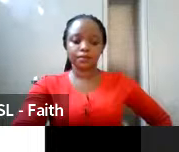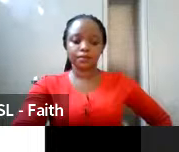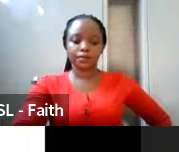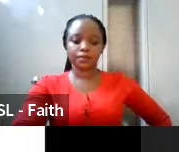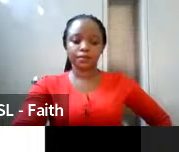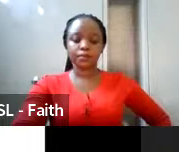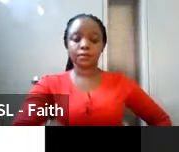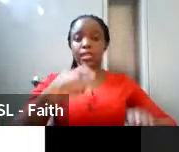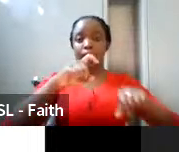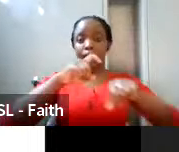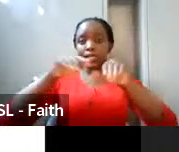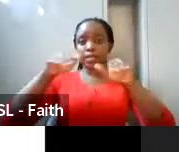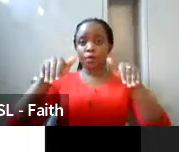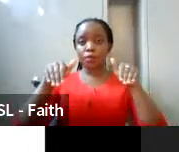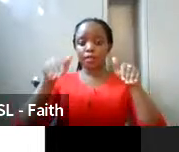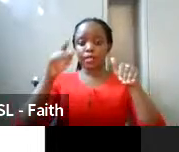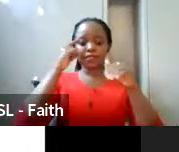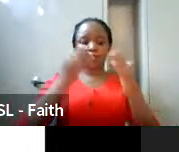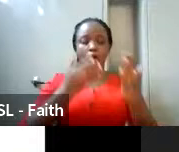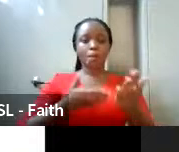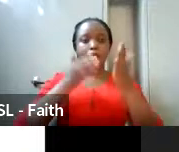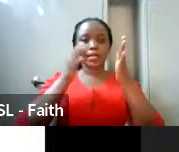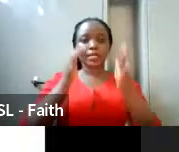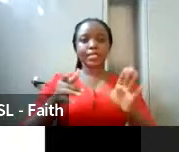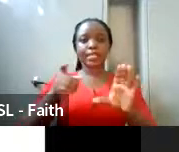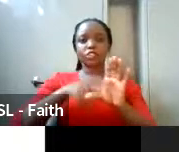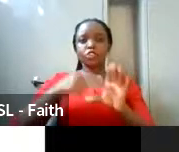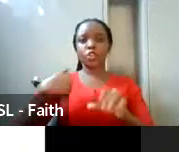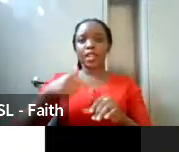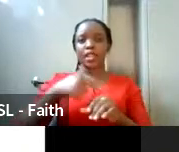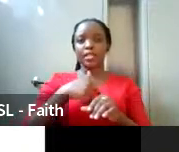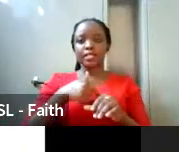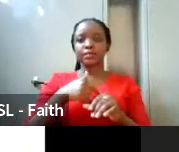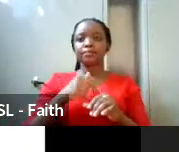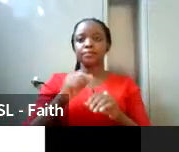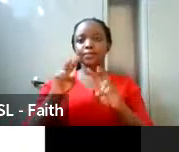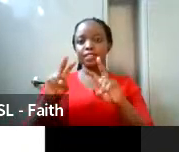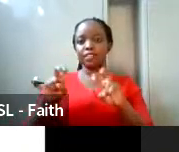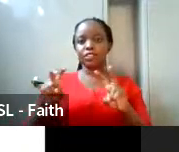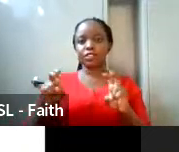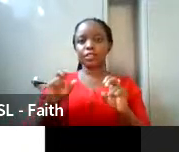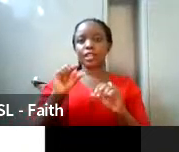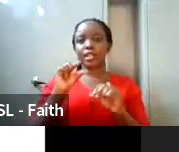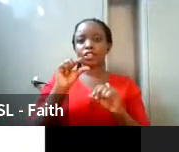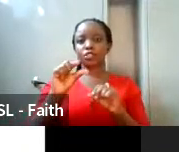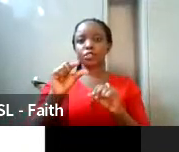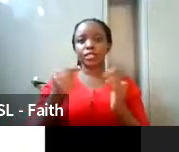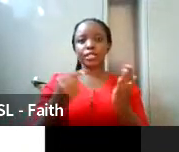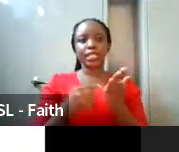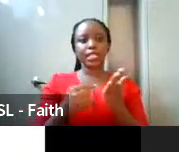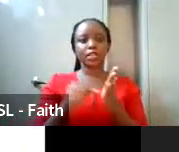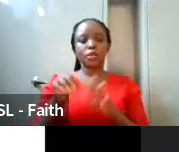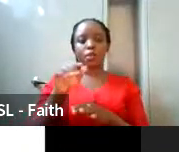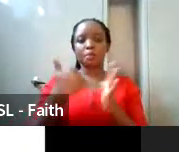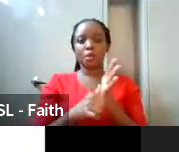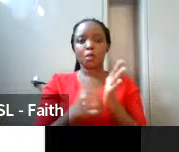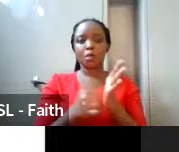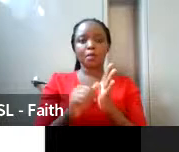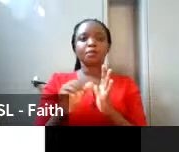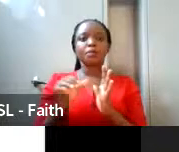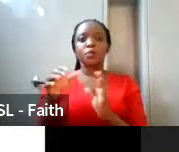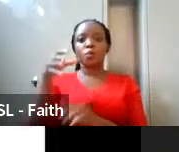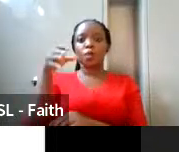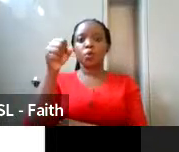As we wait for our presenter to join back, she's checking on our technical issues on her side.